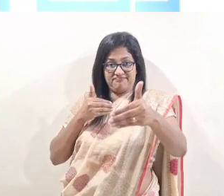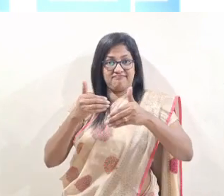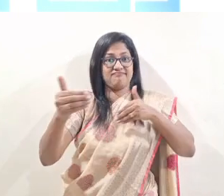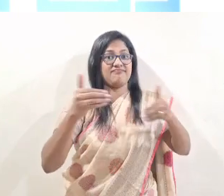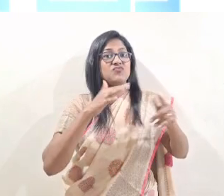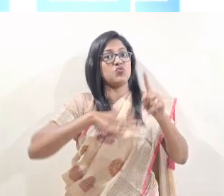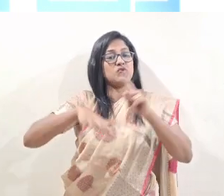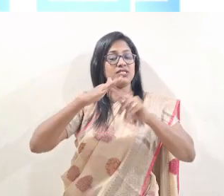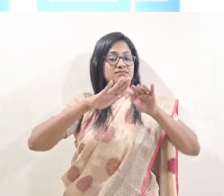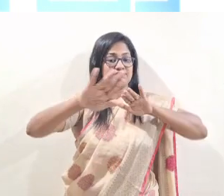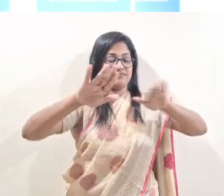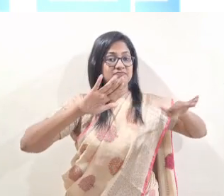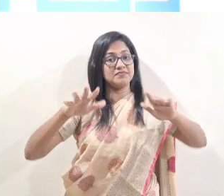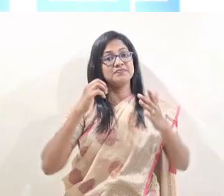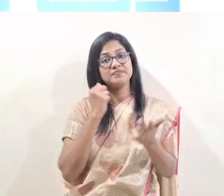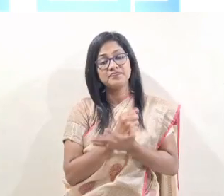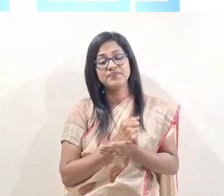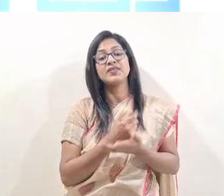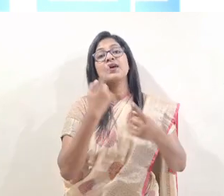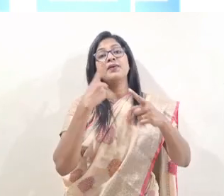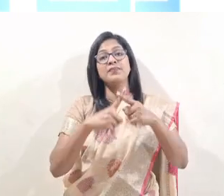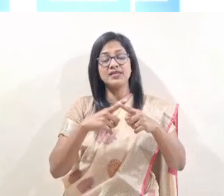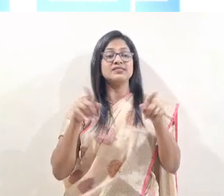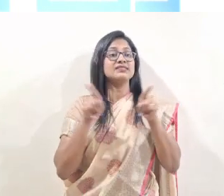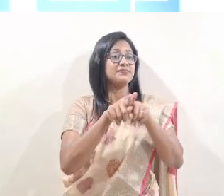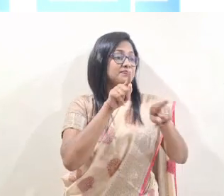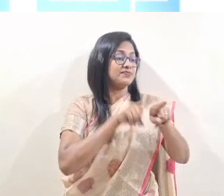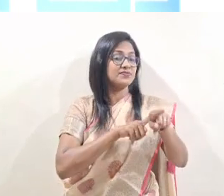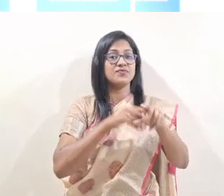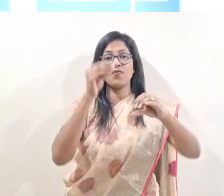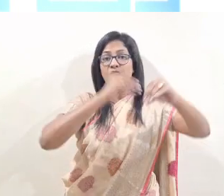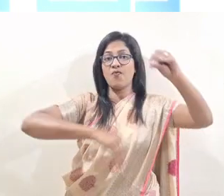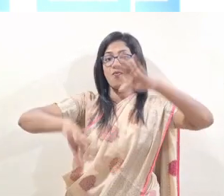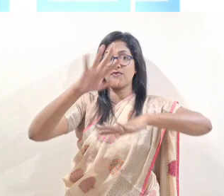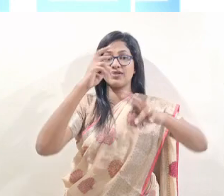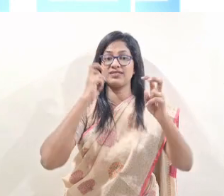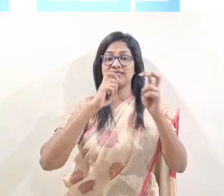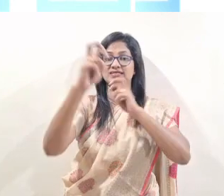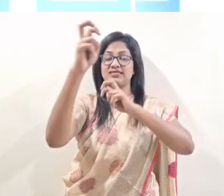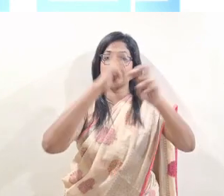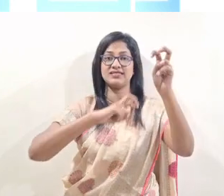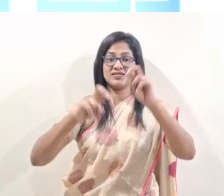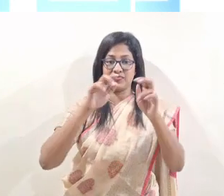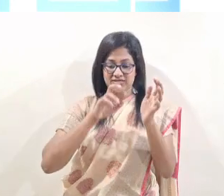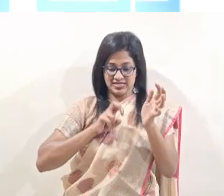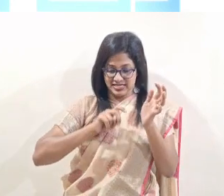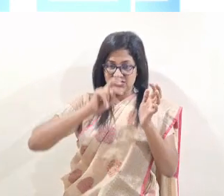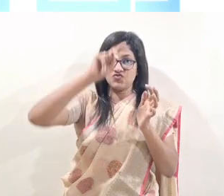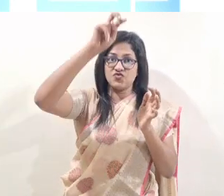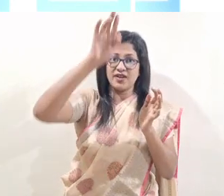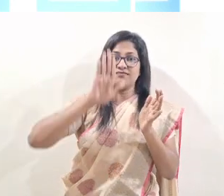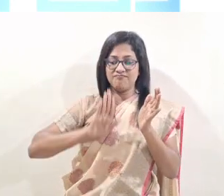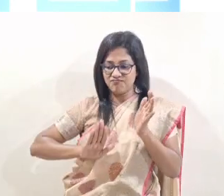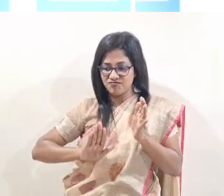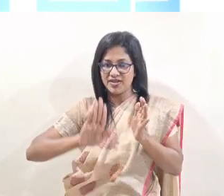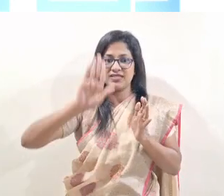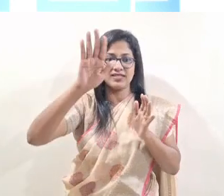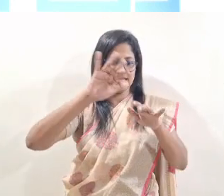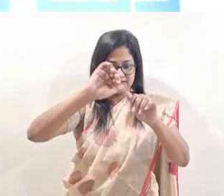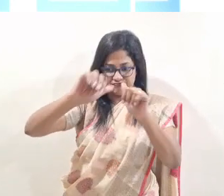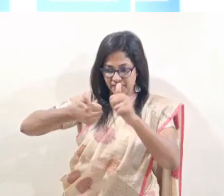maintained. And similarly, organized transport elements like stairs and escalators,